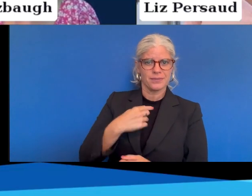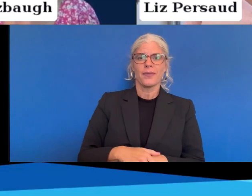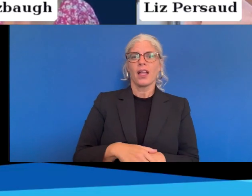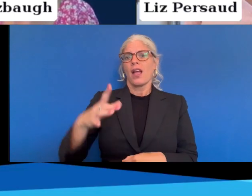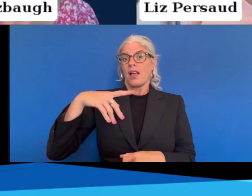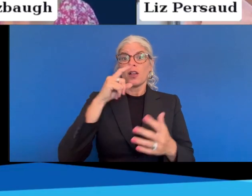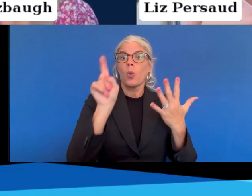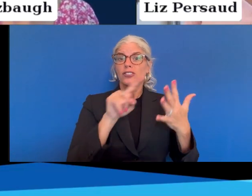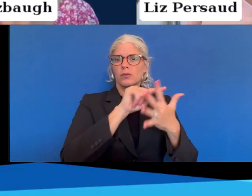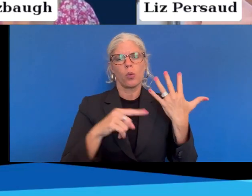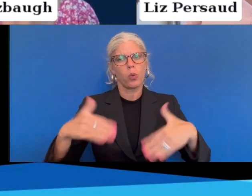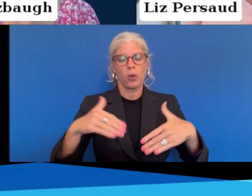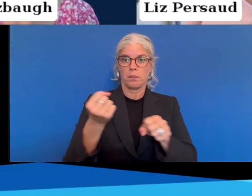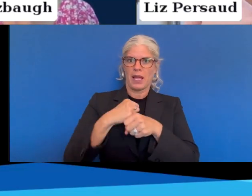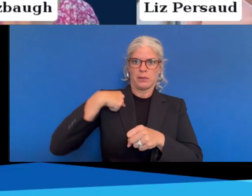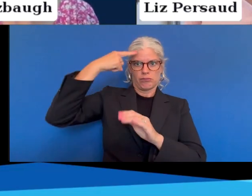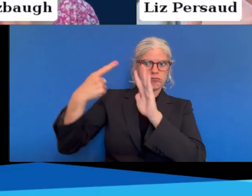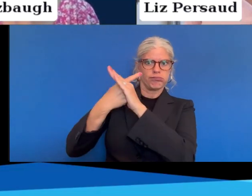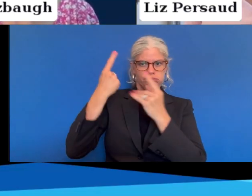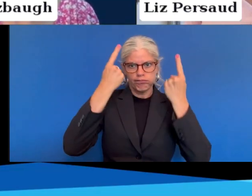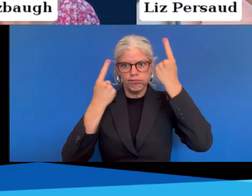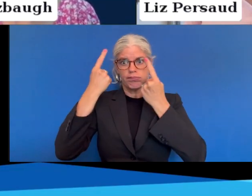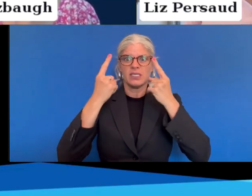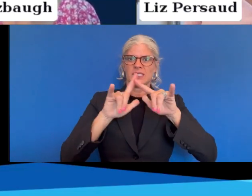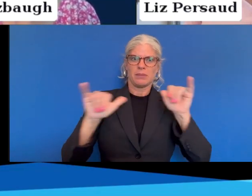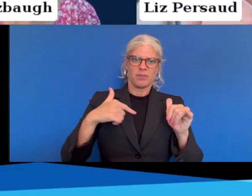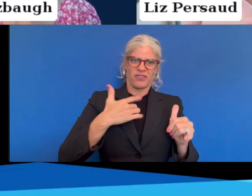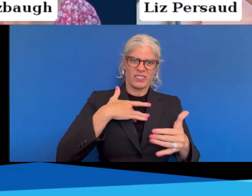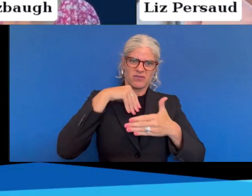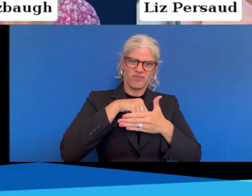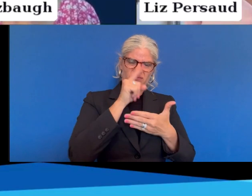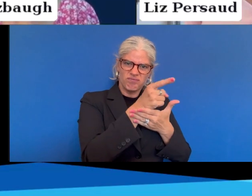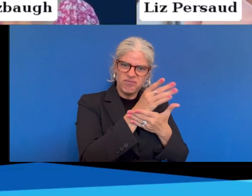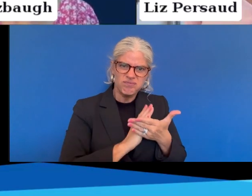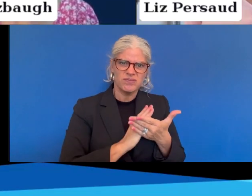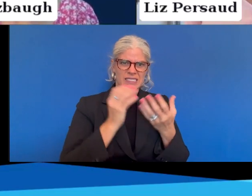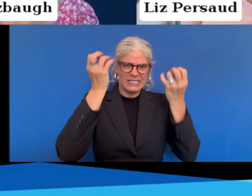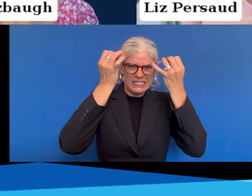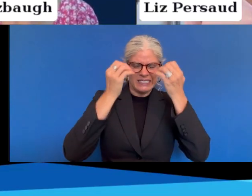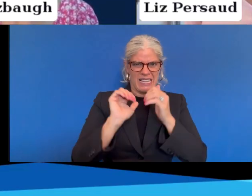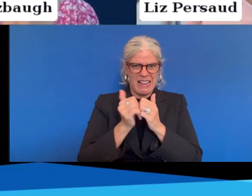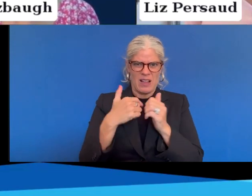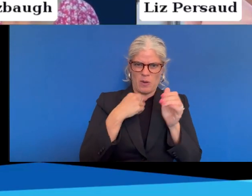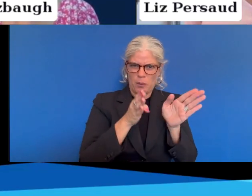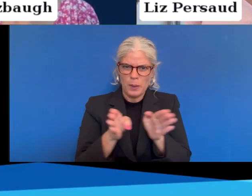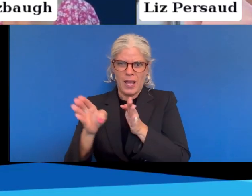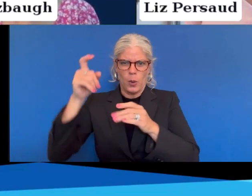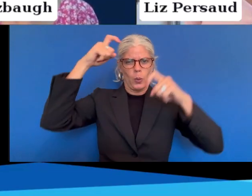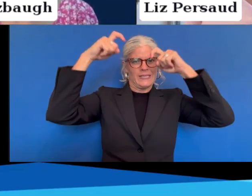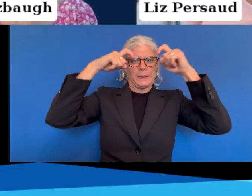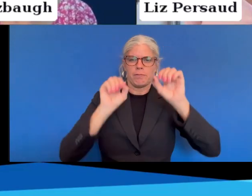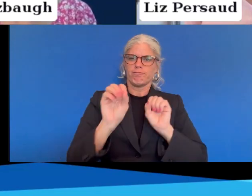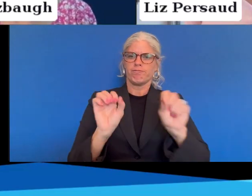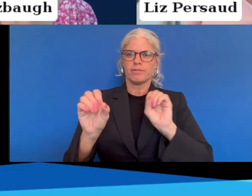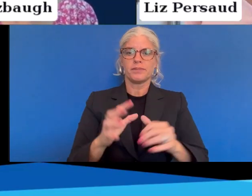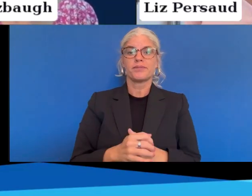So thank you, both Hannah and Rebecca, for procuring some excellent questions for me. And they were very thought-provoking and very